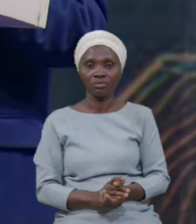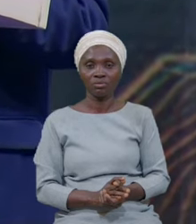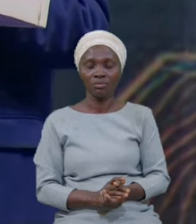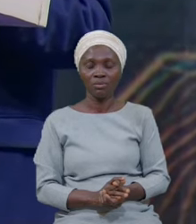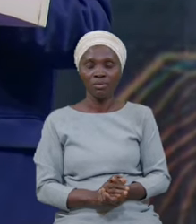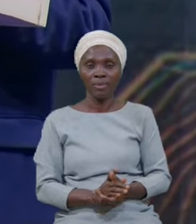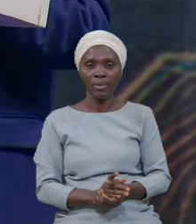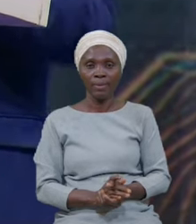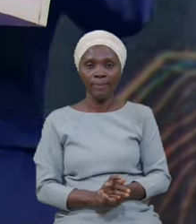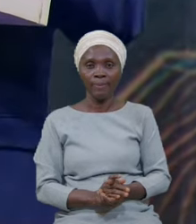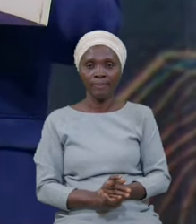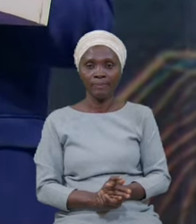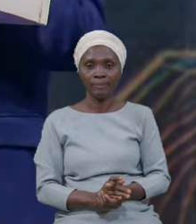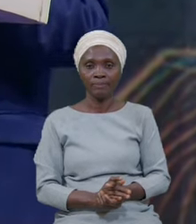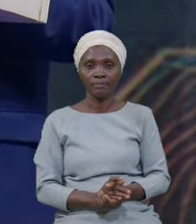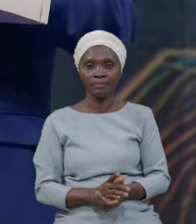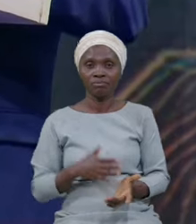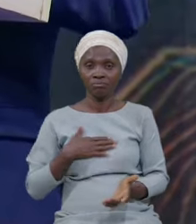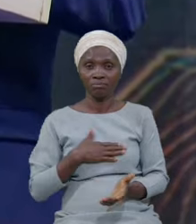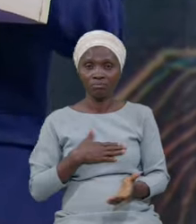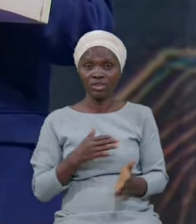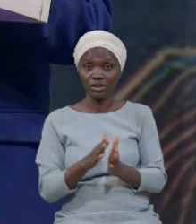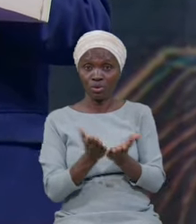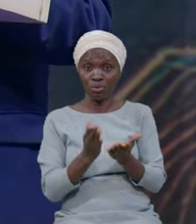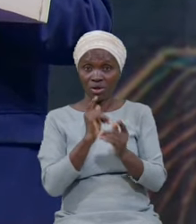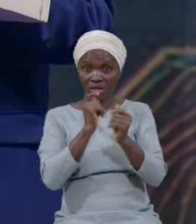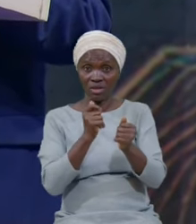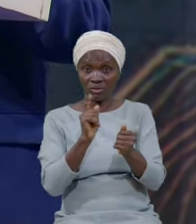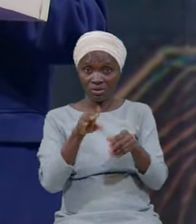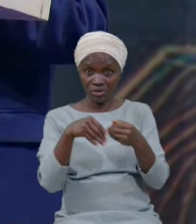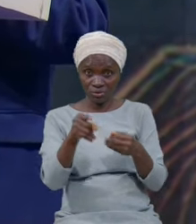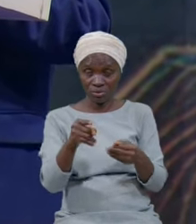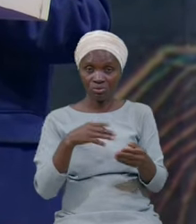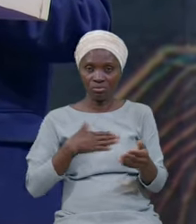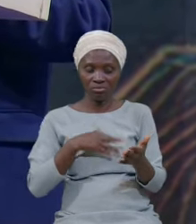read, study it. It will help your faith to increase.